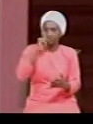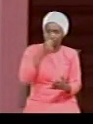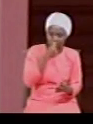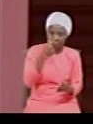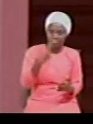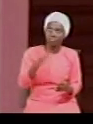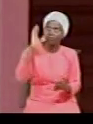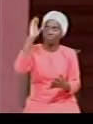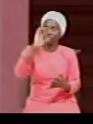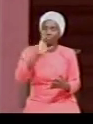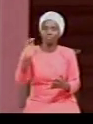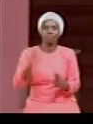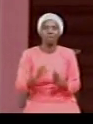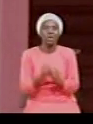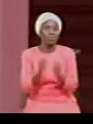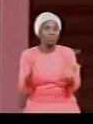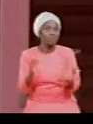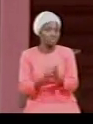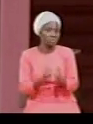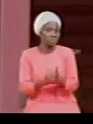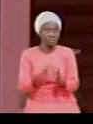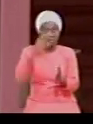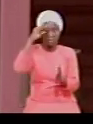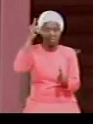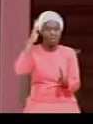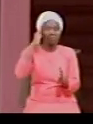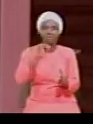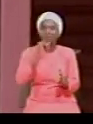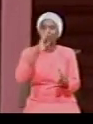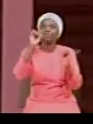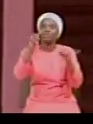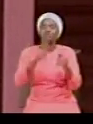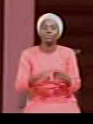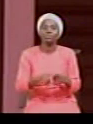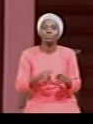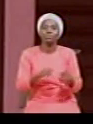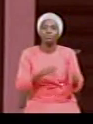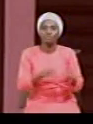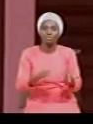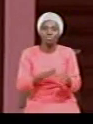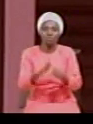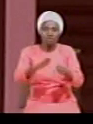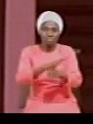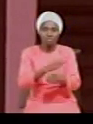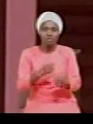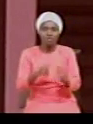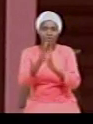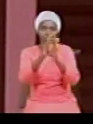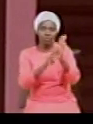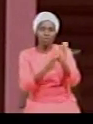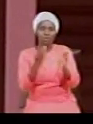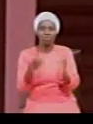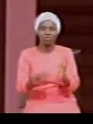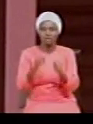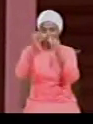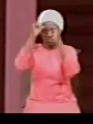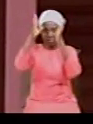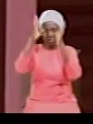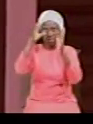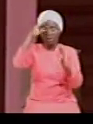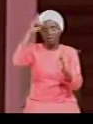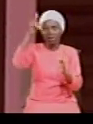Endured the cross. Without that, he will not fulfill the will of the Father. Endured the